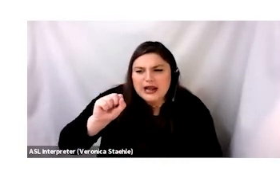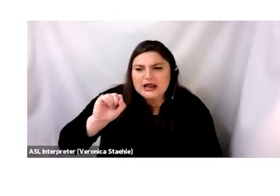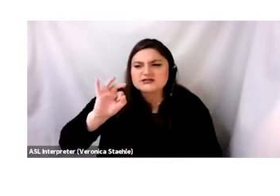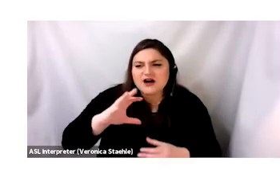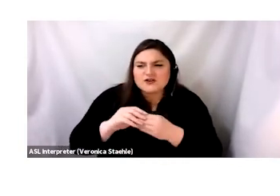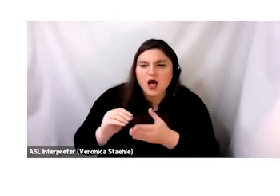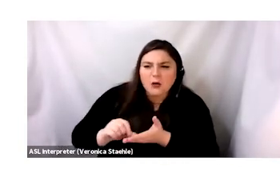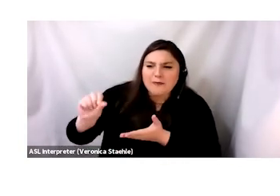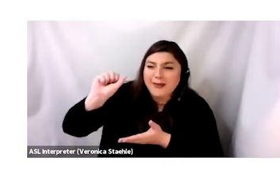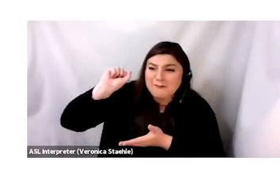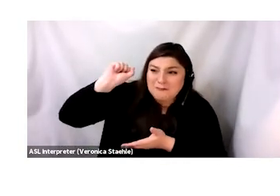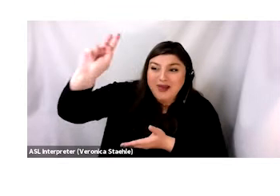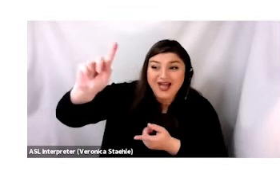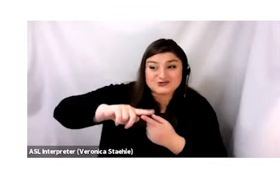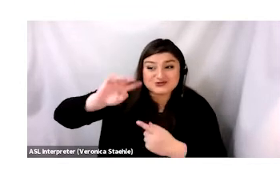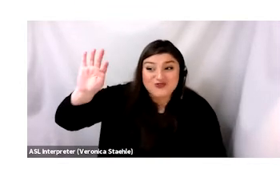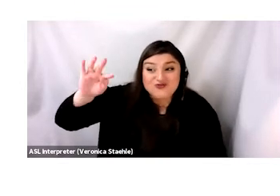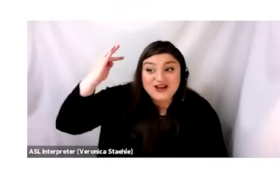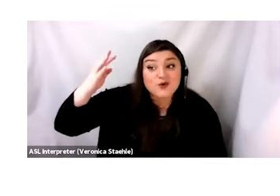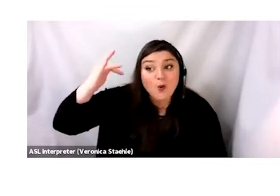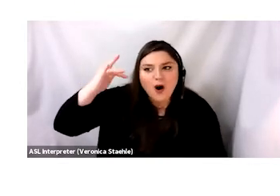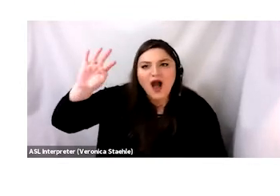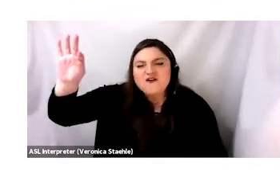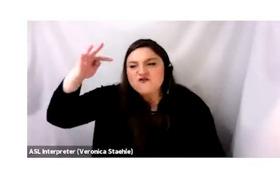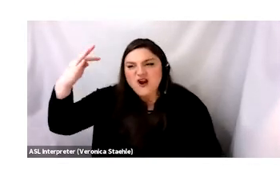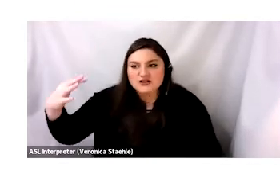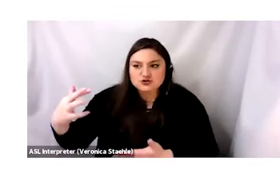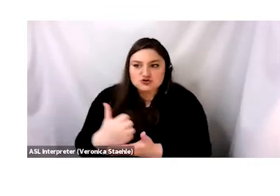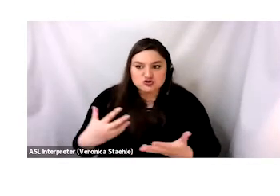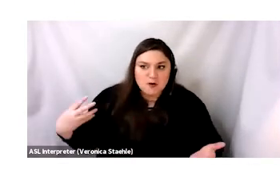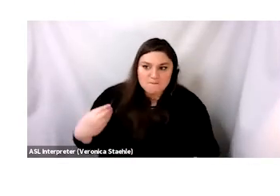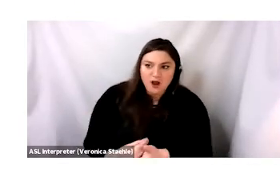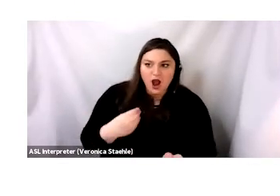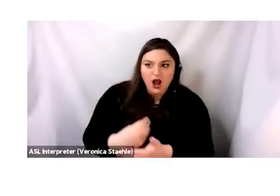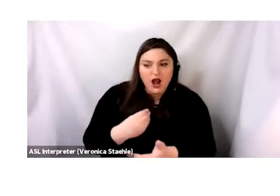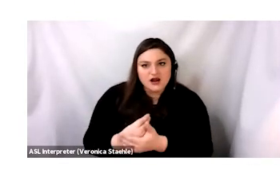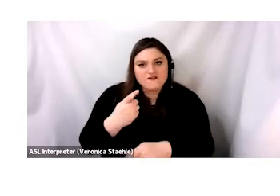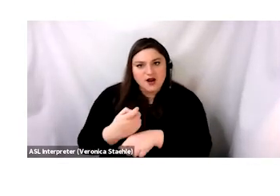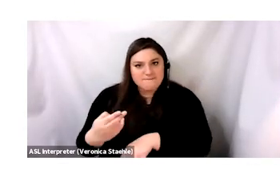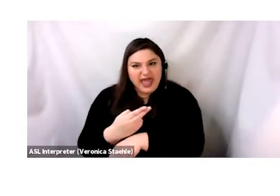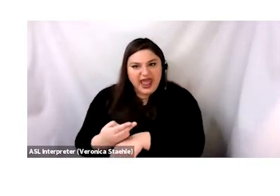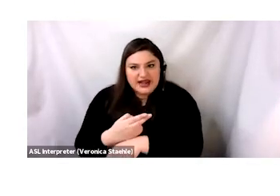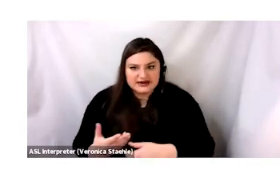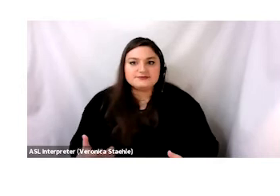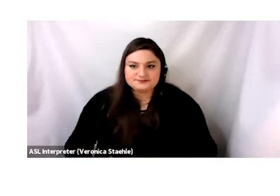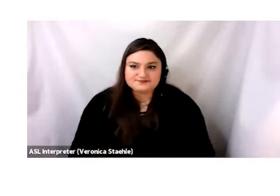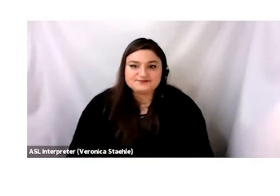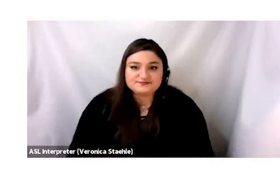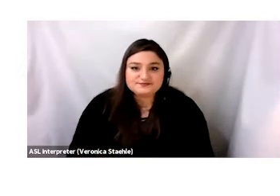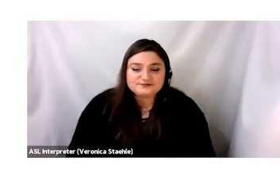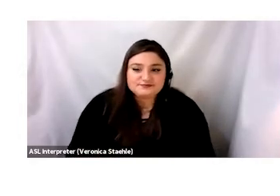valuable colony for their cotton, sugarcane, and coffee cultivation. And so right now, Haiti only